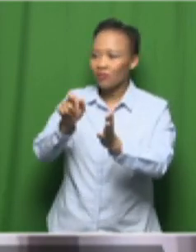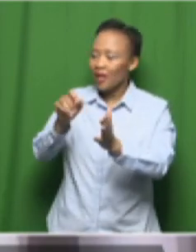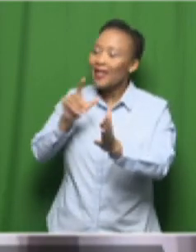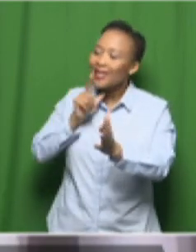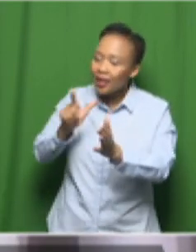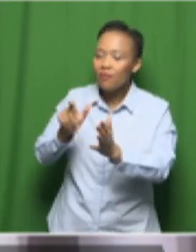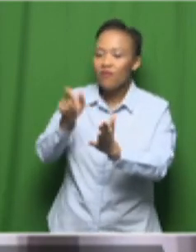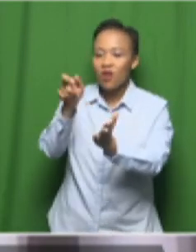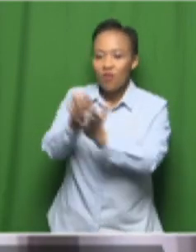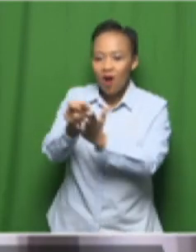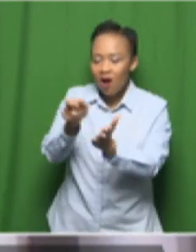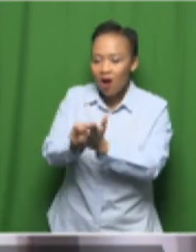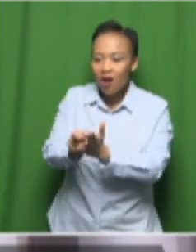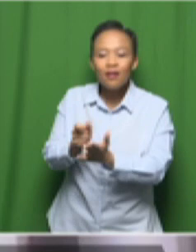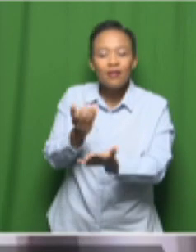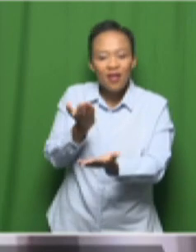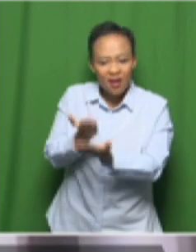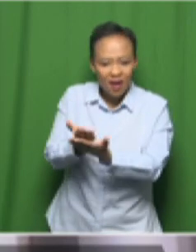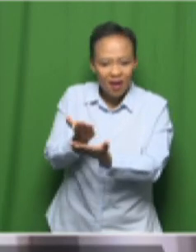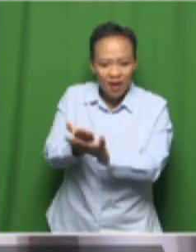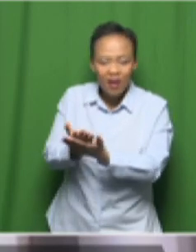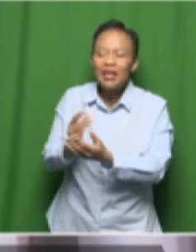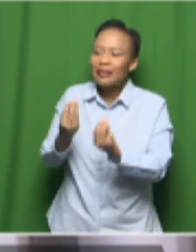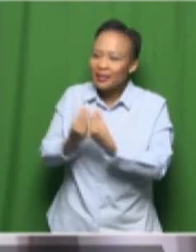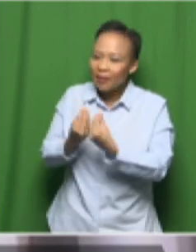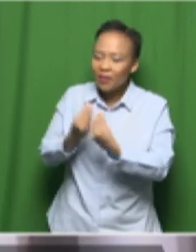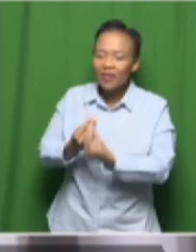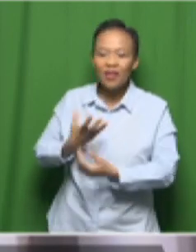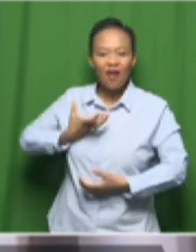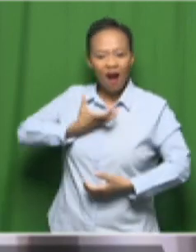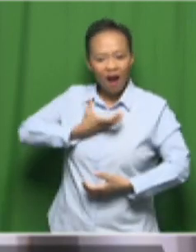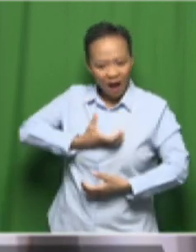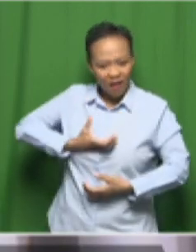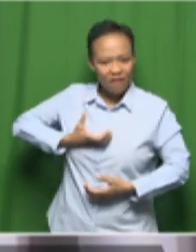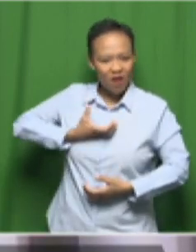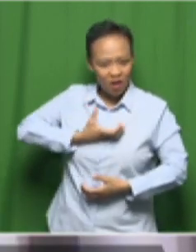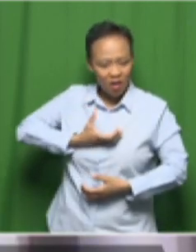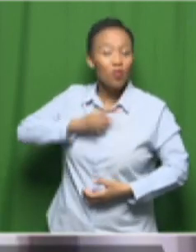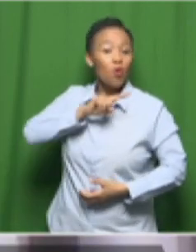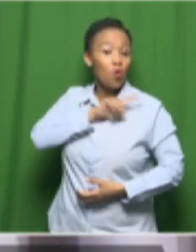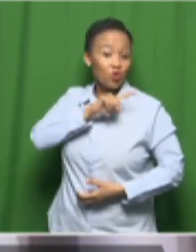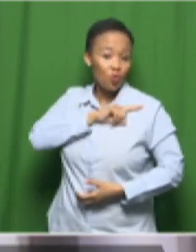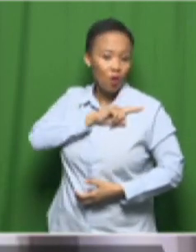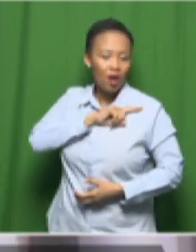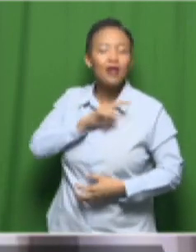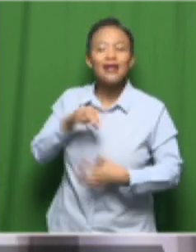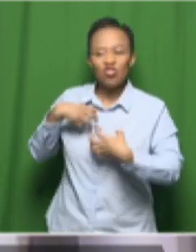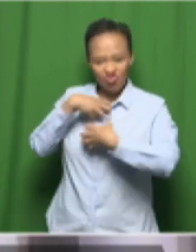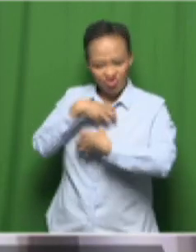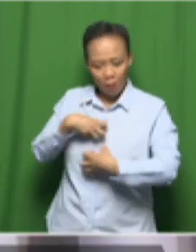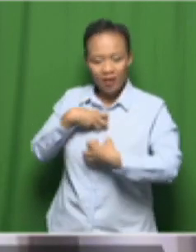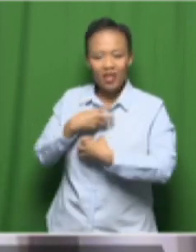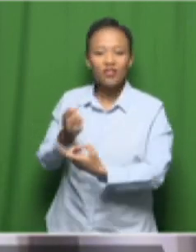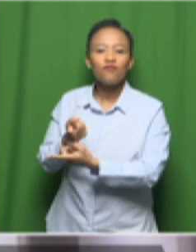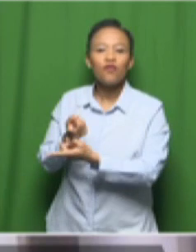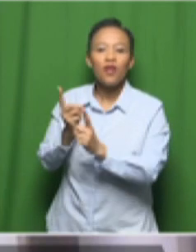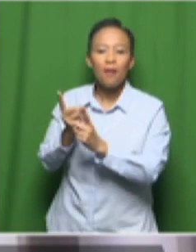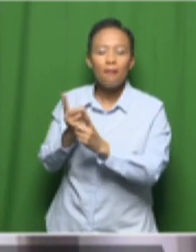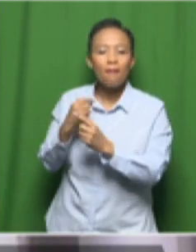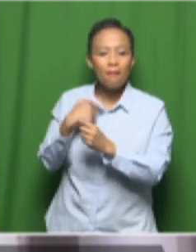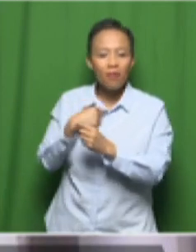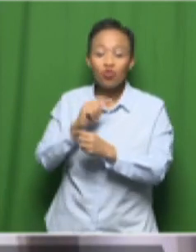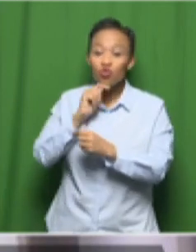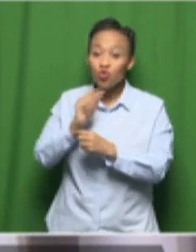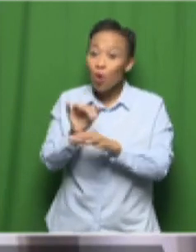can. Whatever really is most comfortable and least traumatizing for them is what I did. So it was really different with